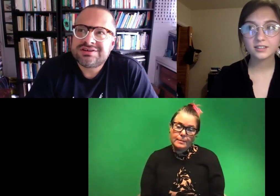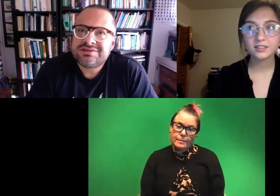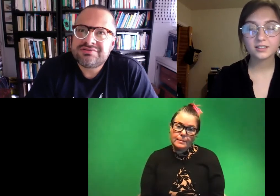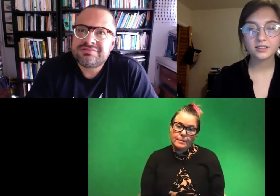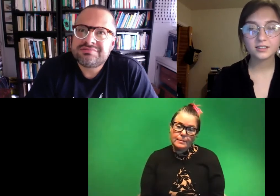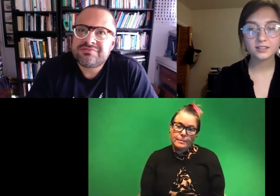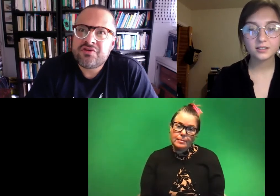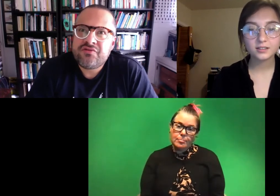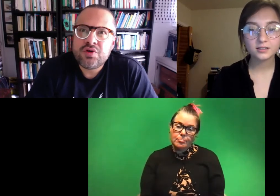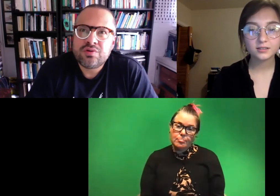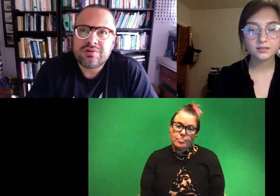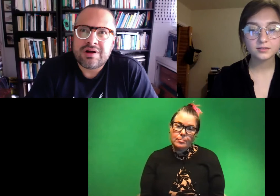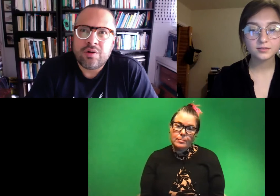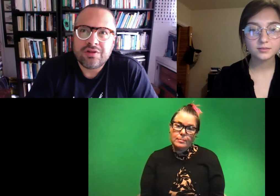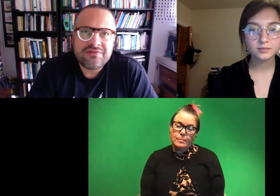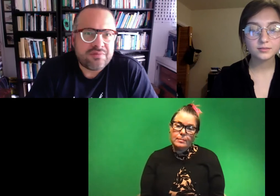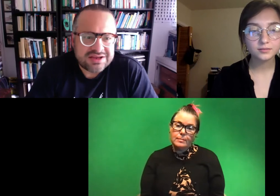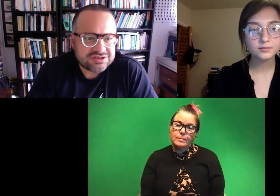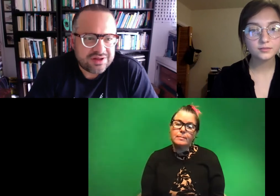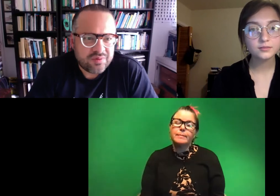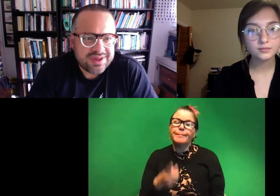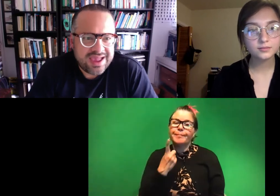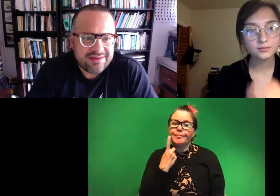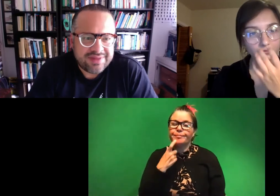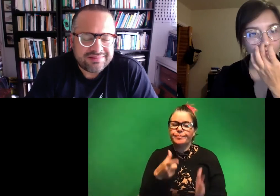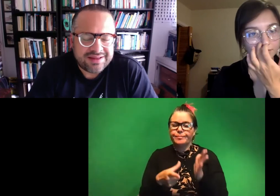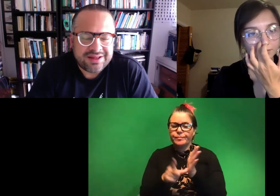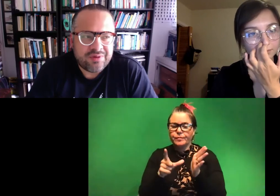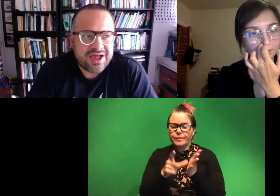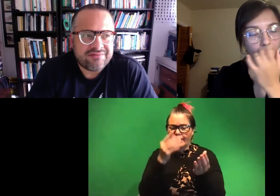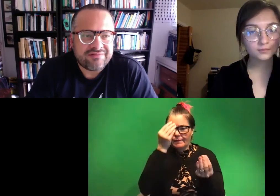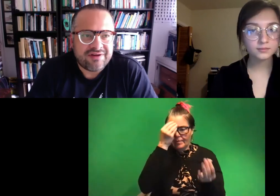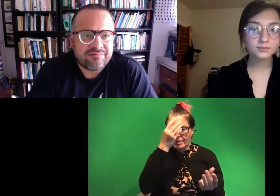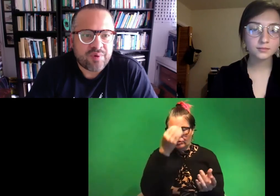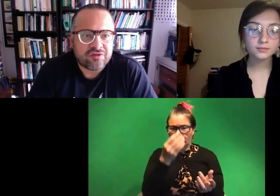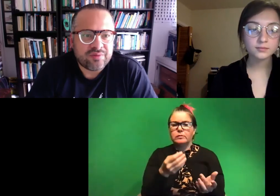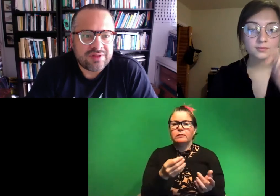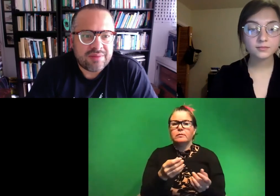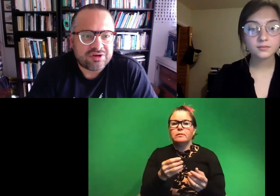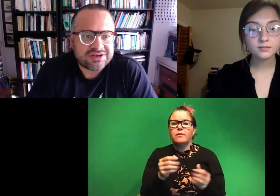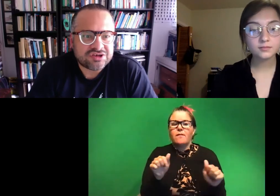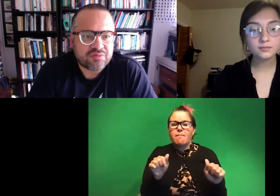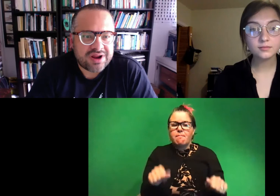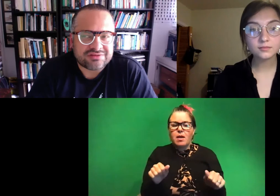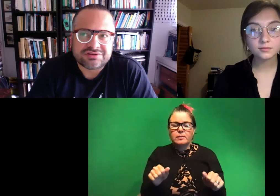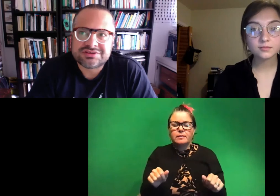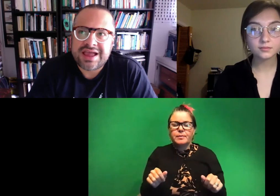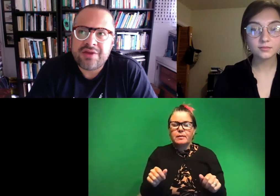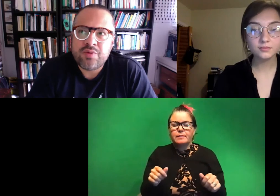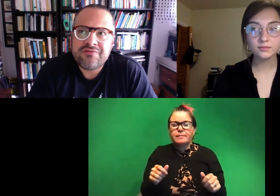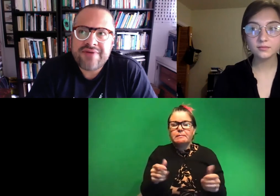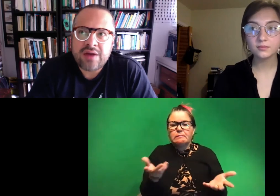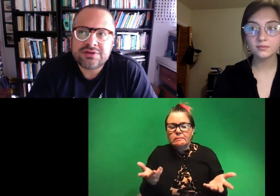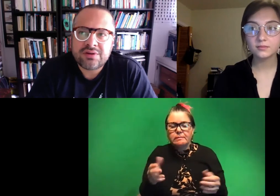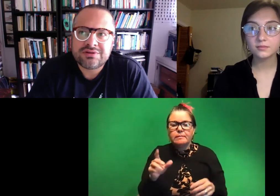We just review all the information that we get that we have of possible and potential predators, and